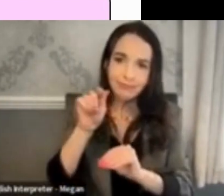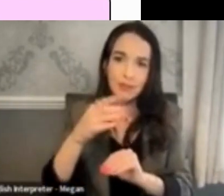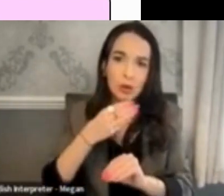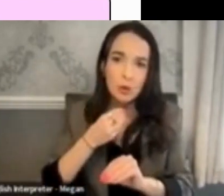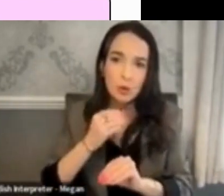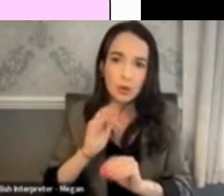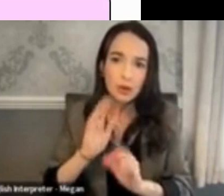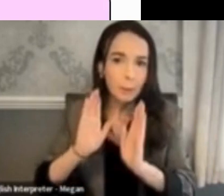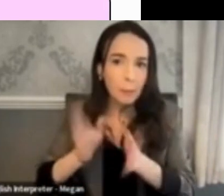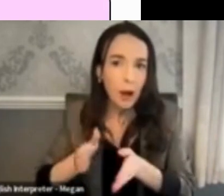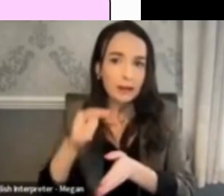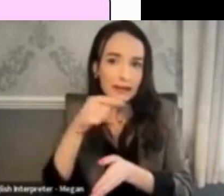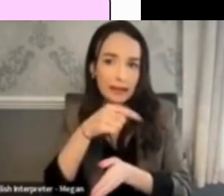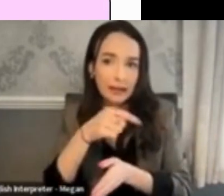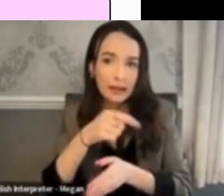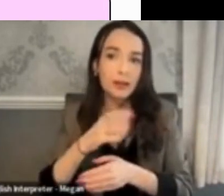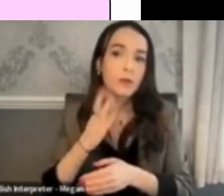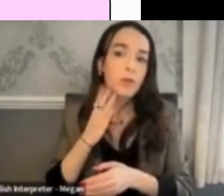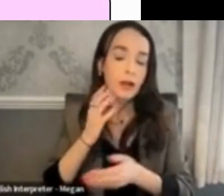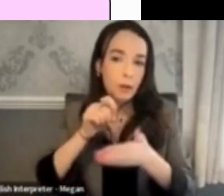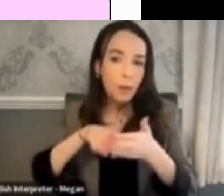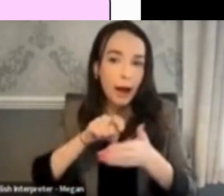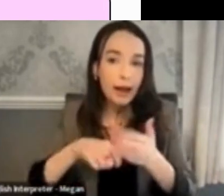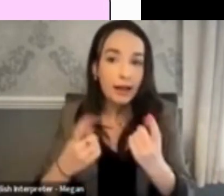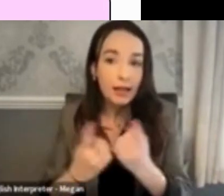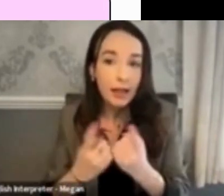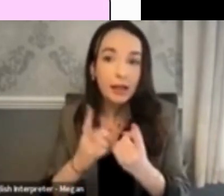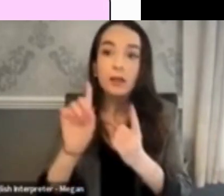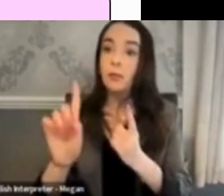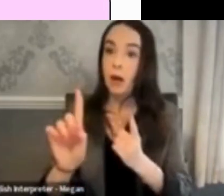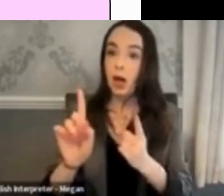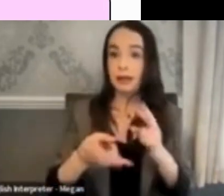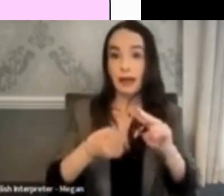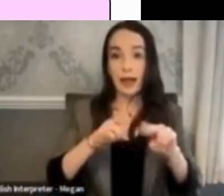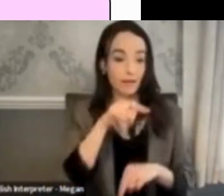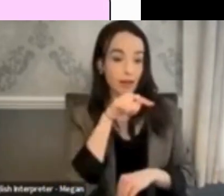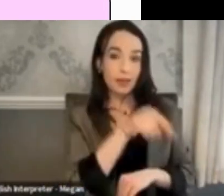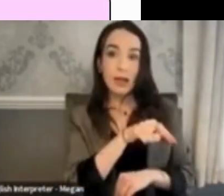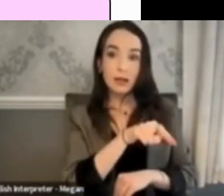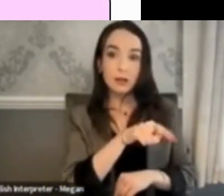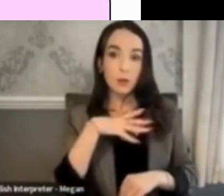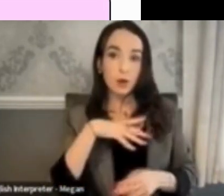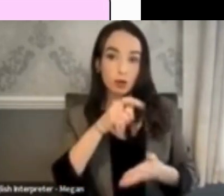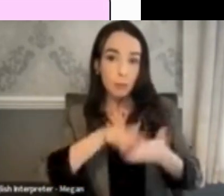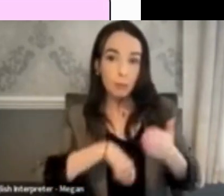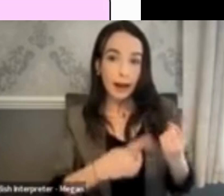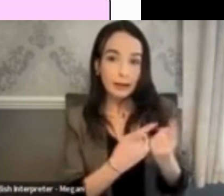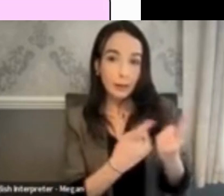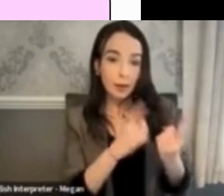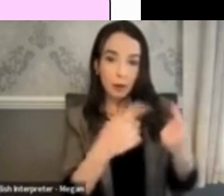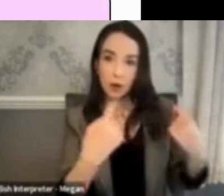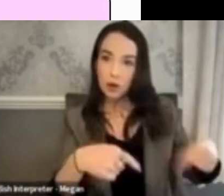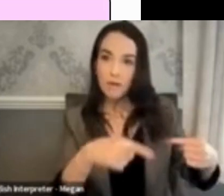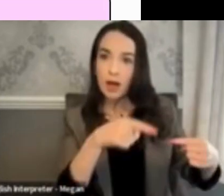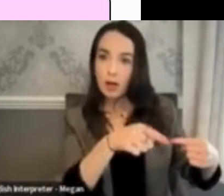in circumstances where the items you require are not available through this route. As Stefano noted, more information